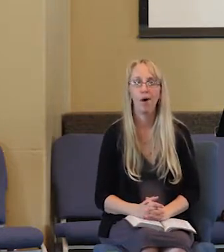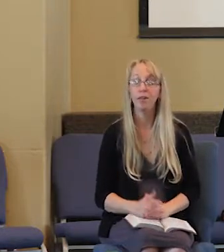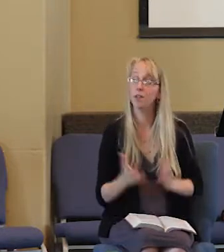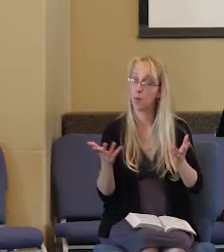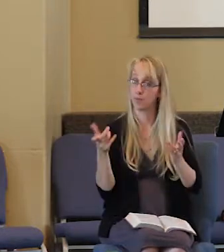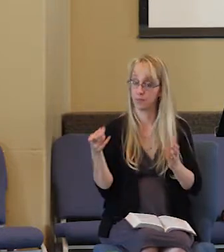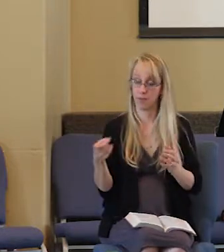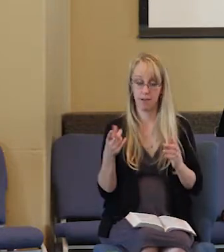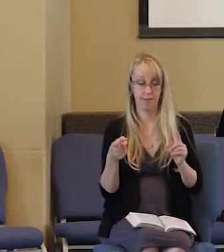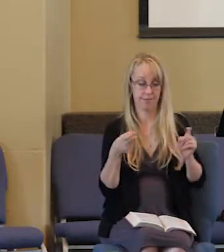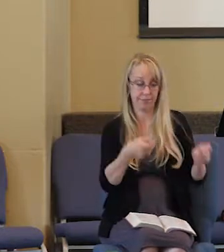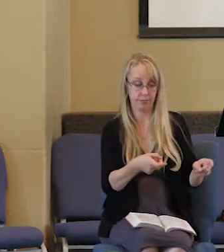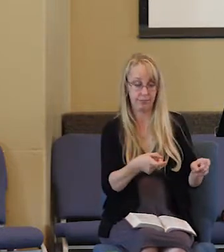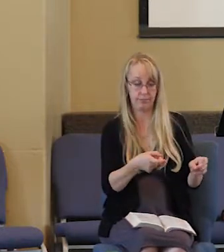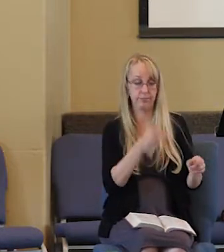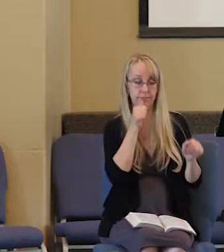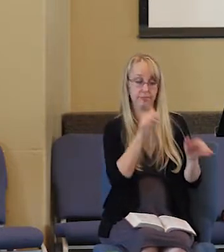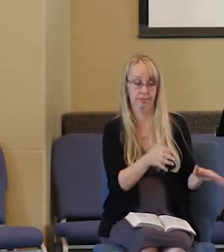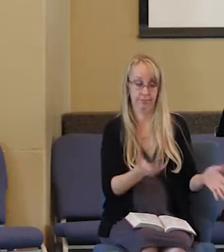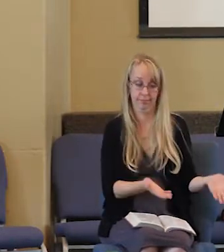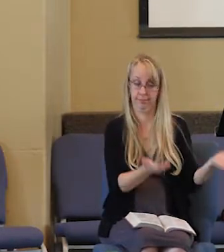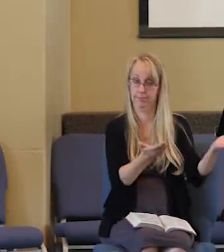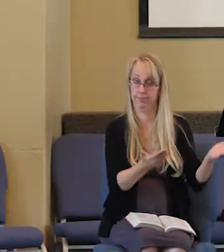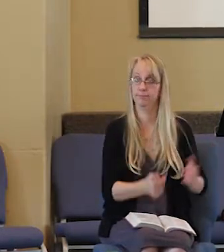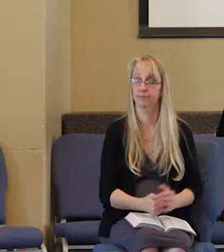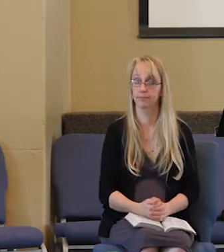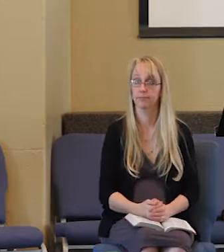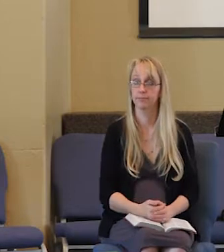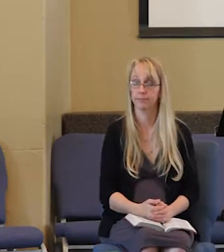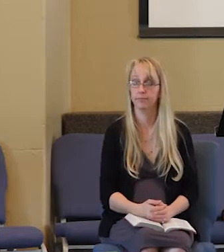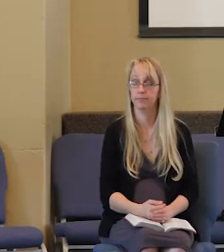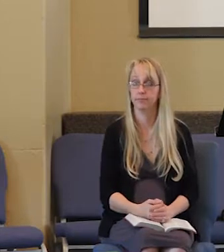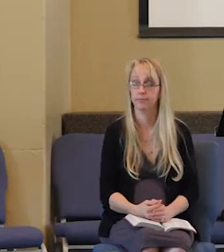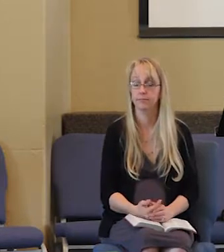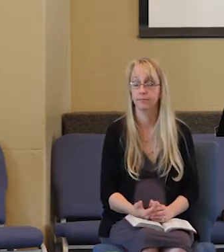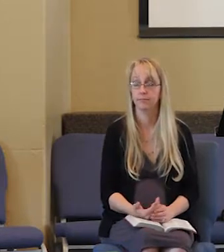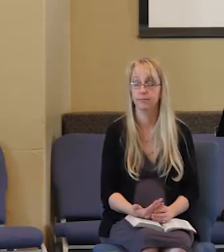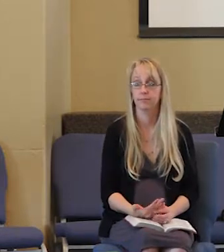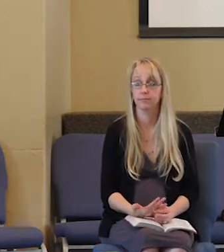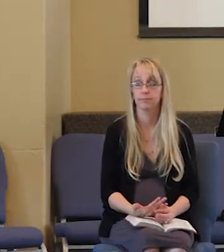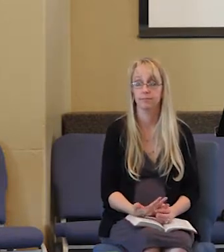And so basically, he's giving her his blessing.